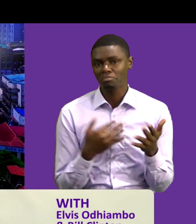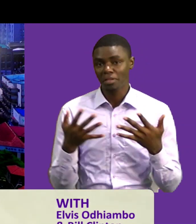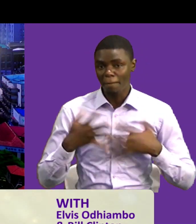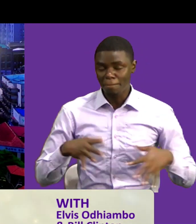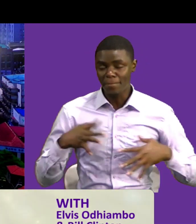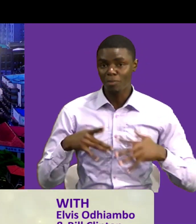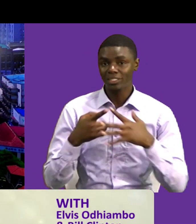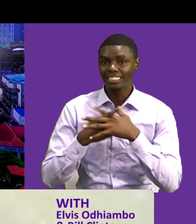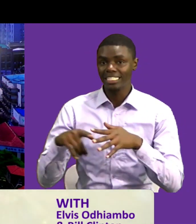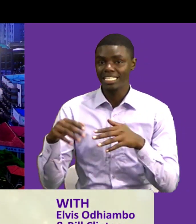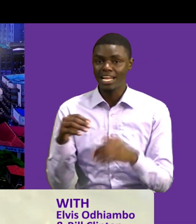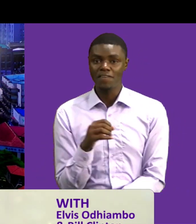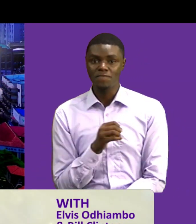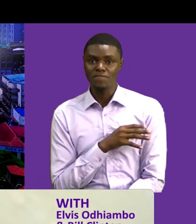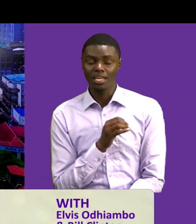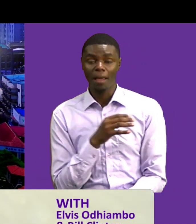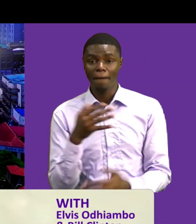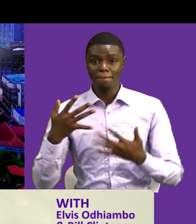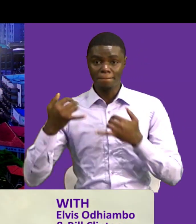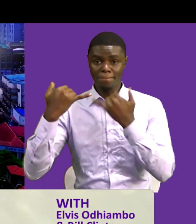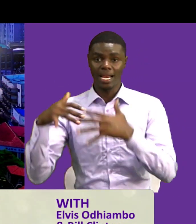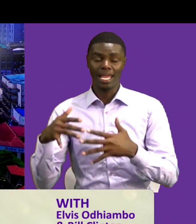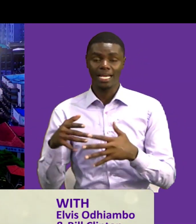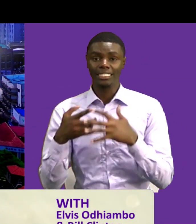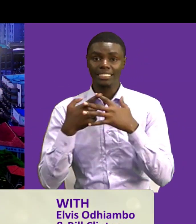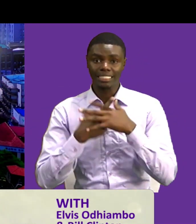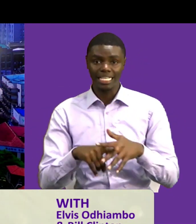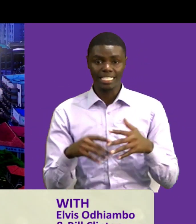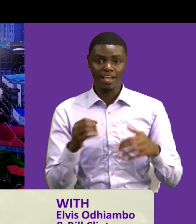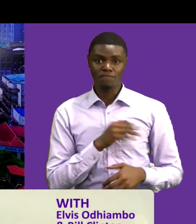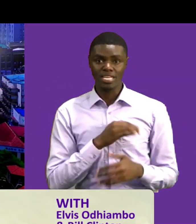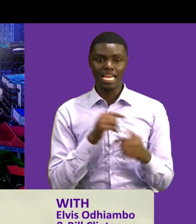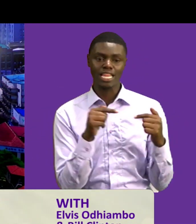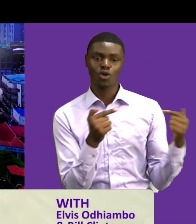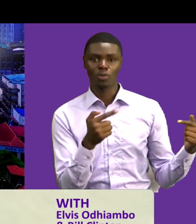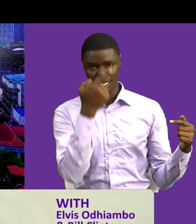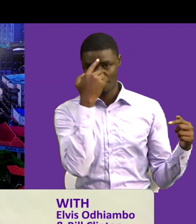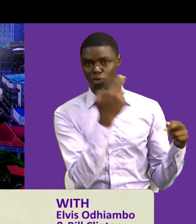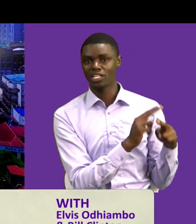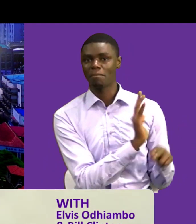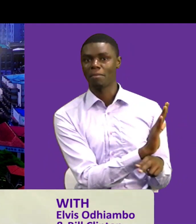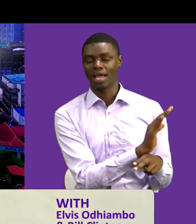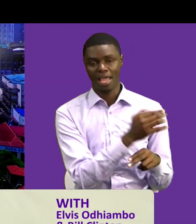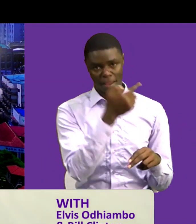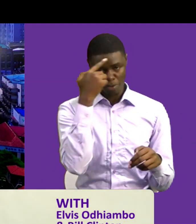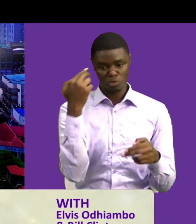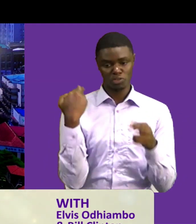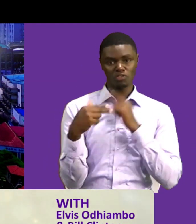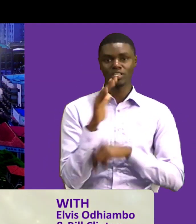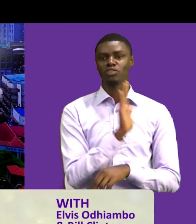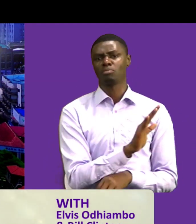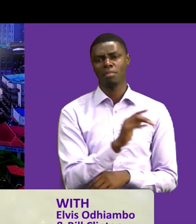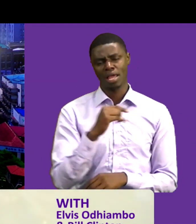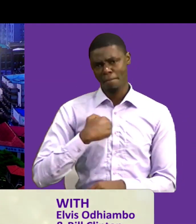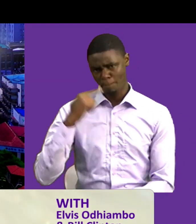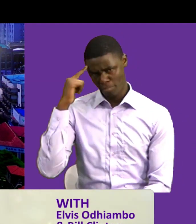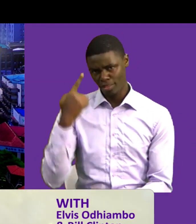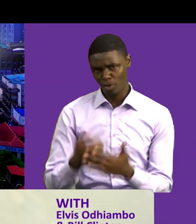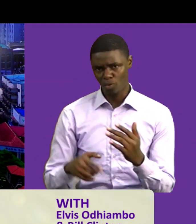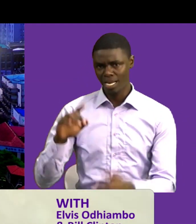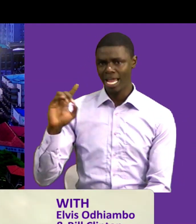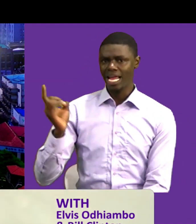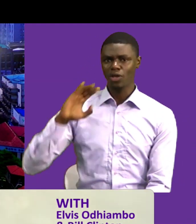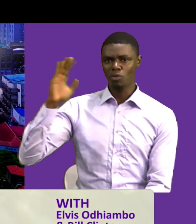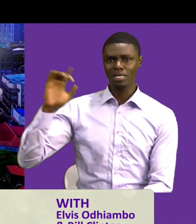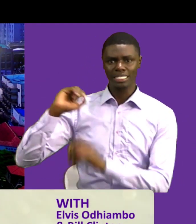People start fearing, the players start fearing the opponent because of their name, because of their history. So I think Nairobi